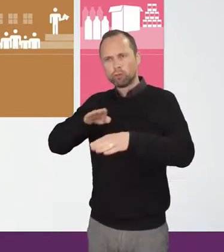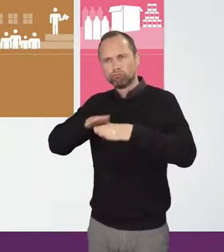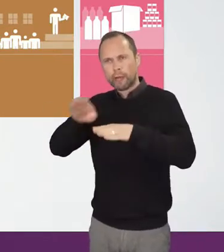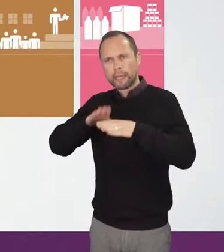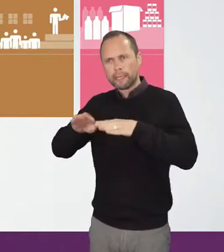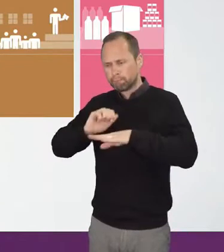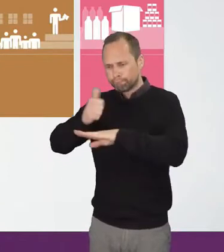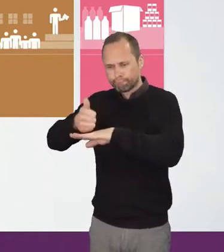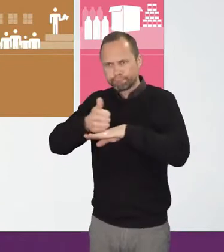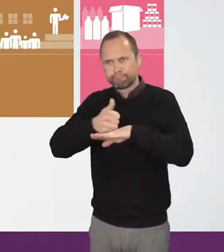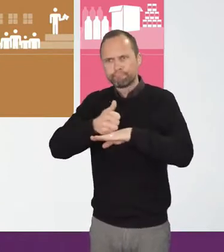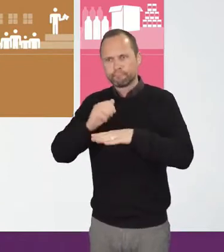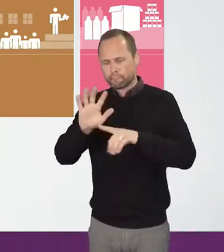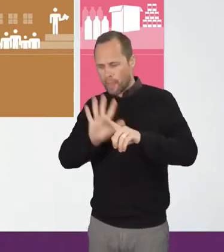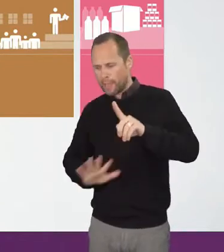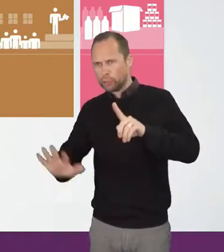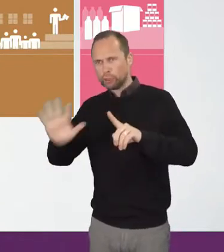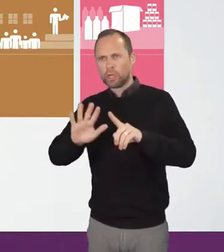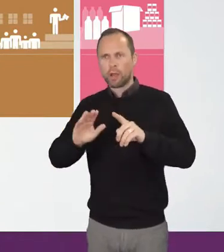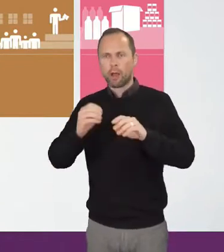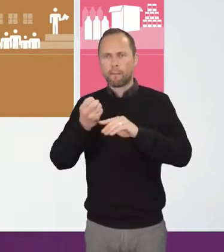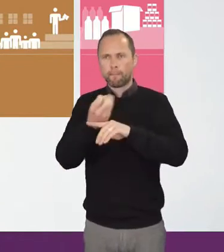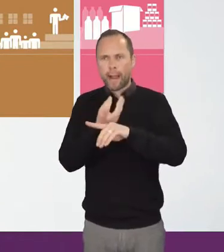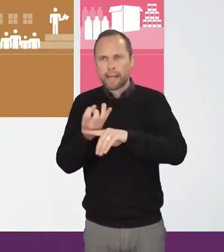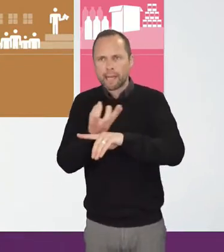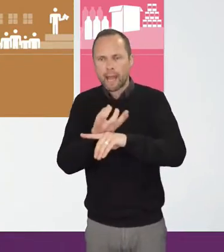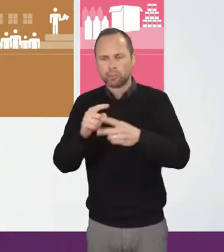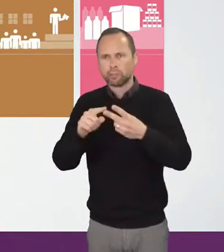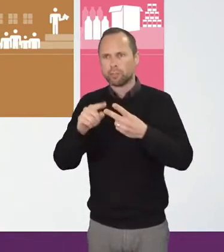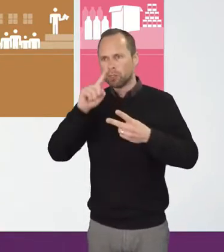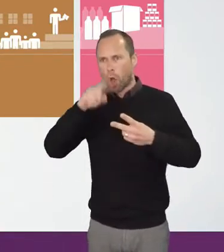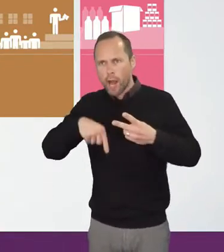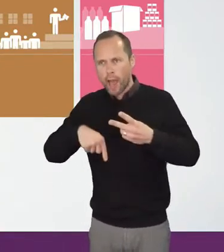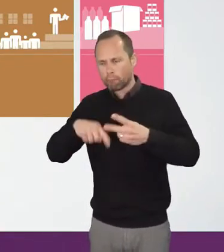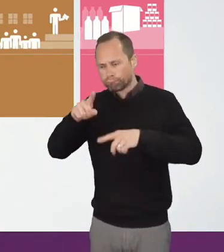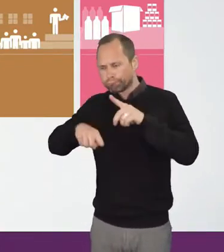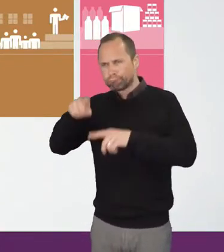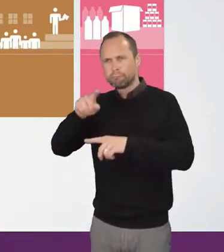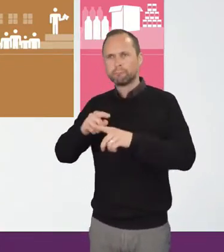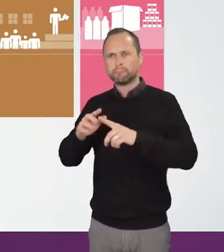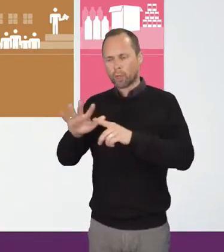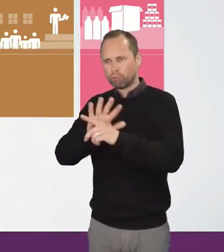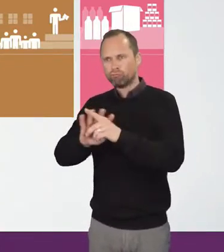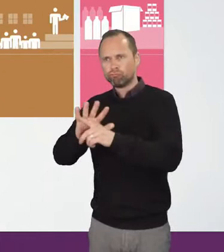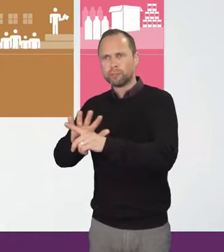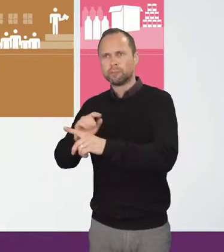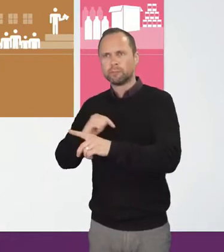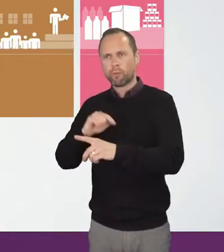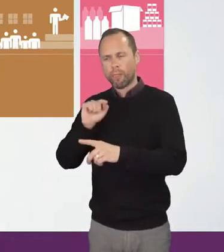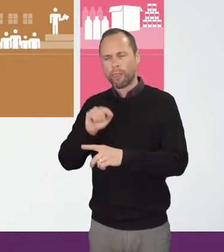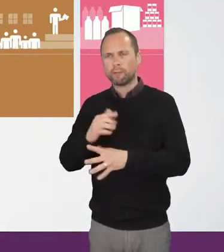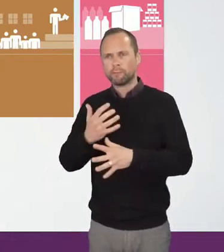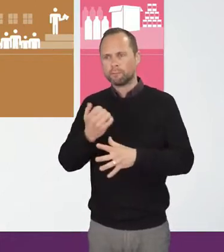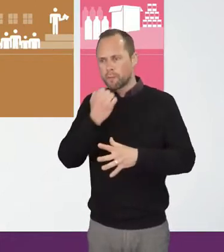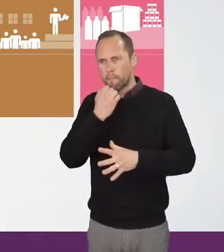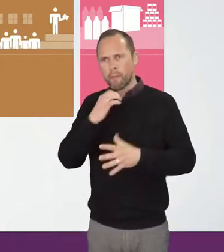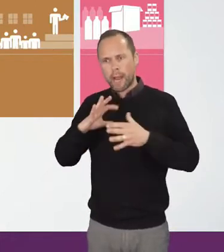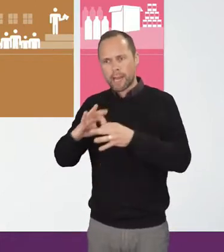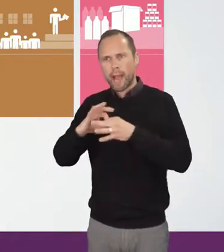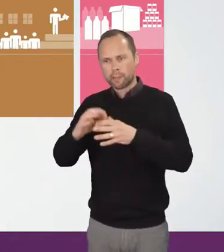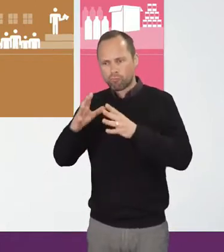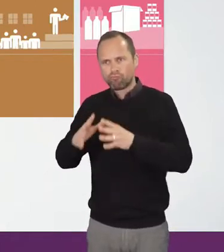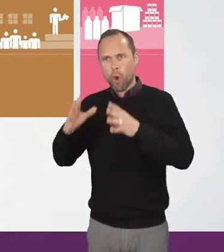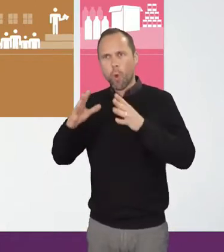parts of Asia as well, into places like Bangladesh and Thailand. And really, we've seen that number grow and grow and grow. Now, one of